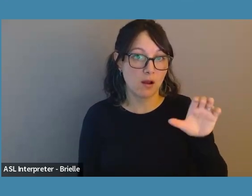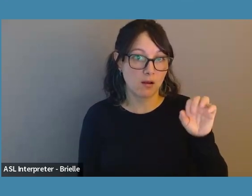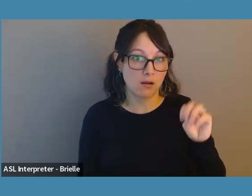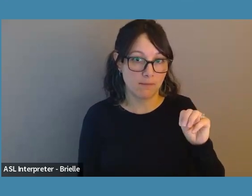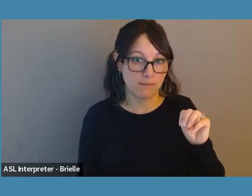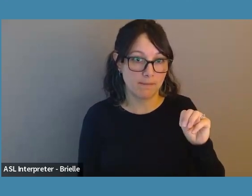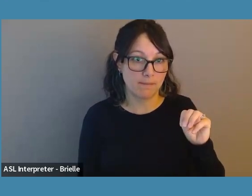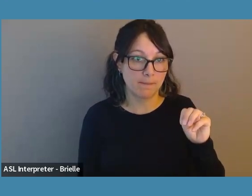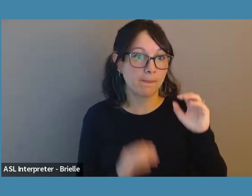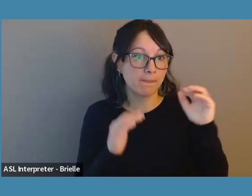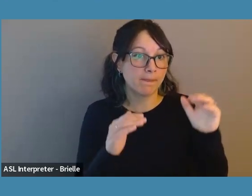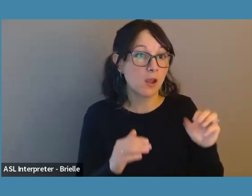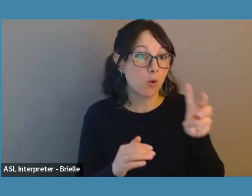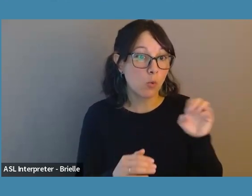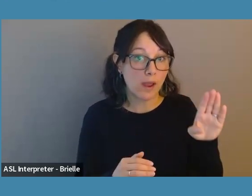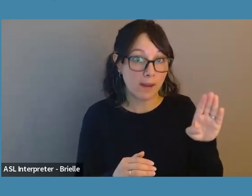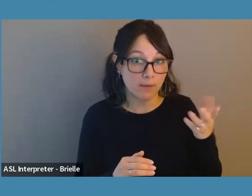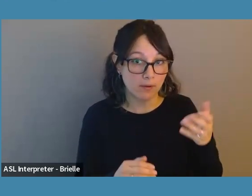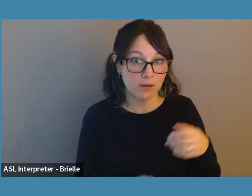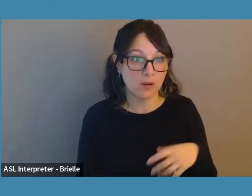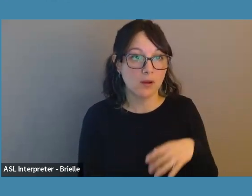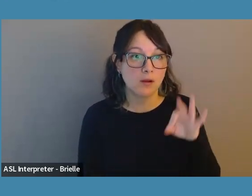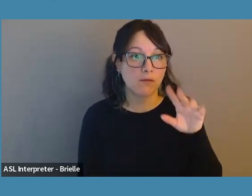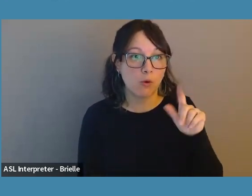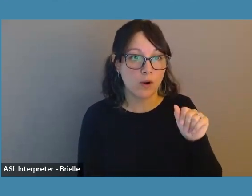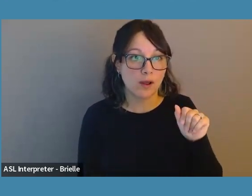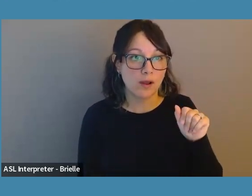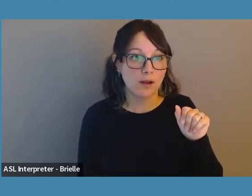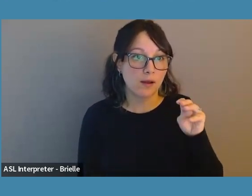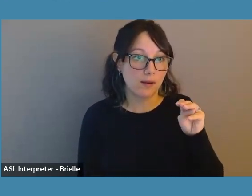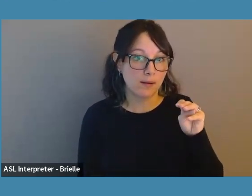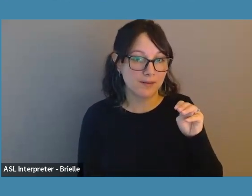AHCA.myflorida.com. And their website is